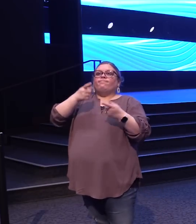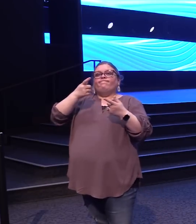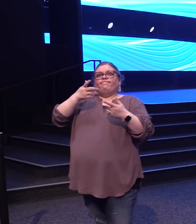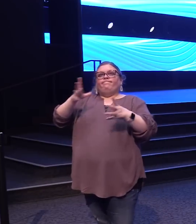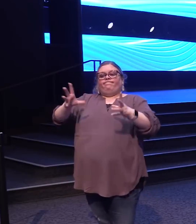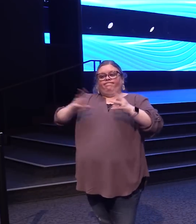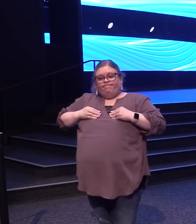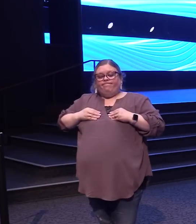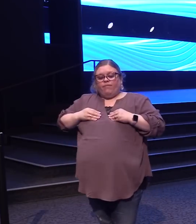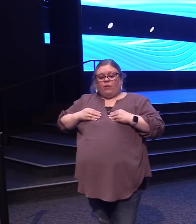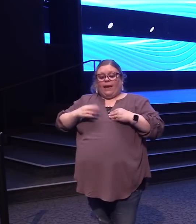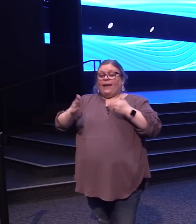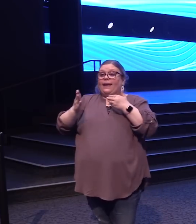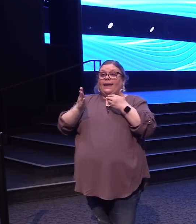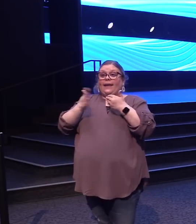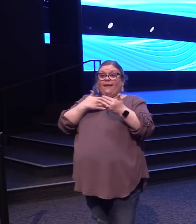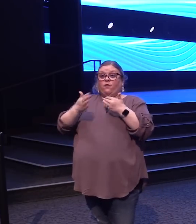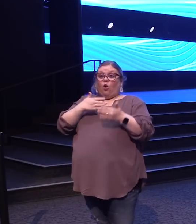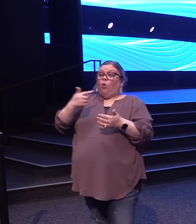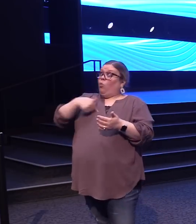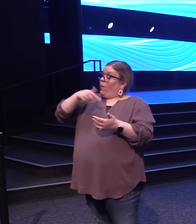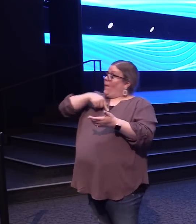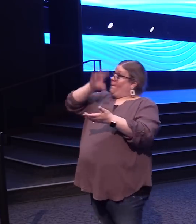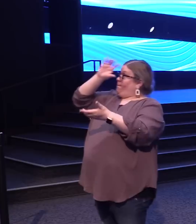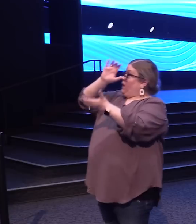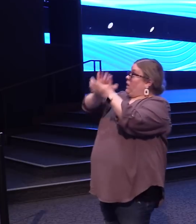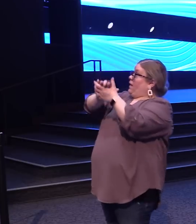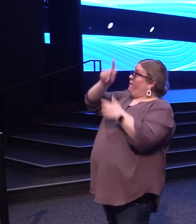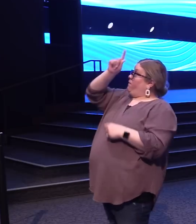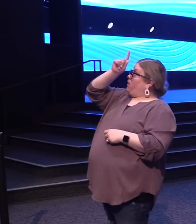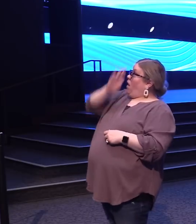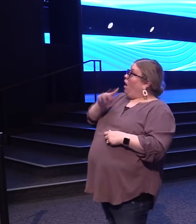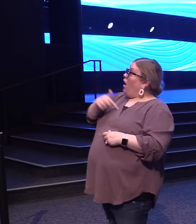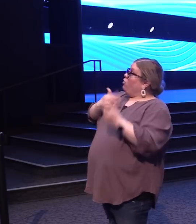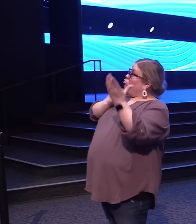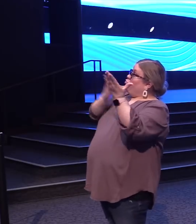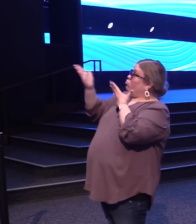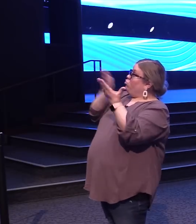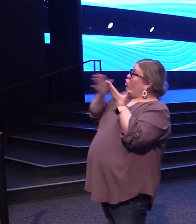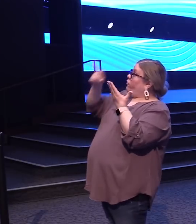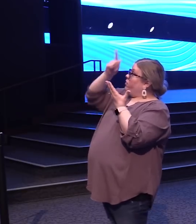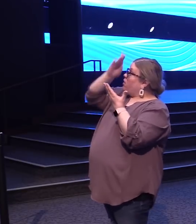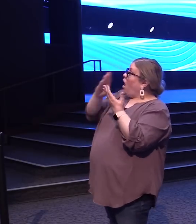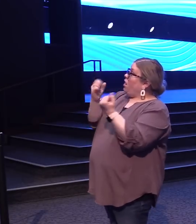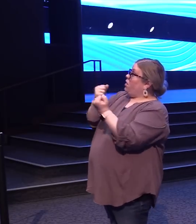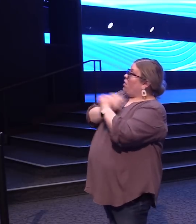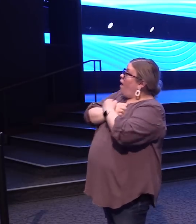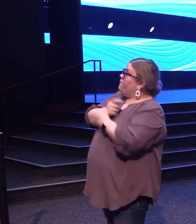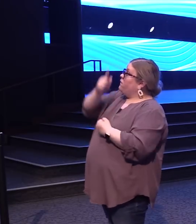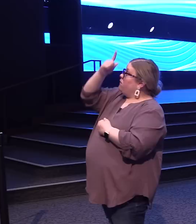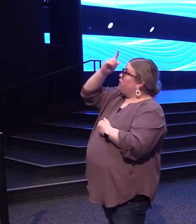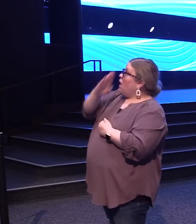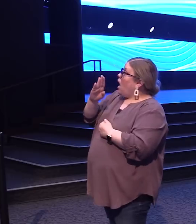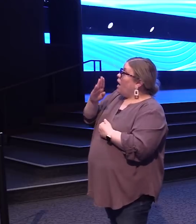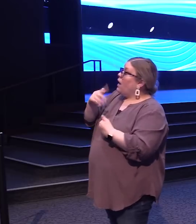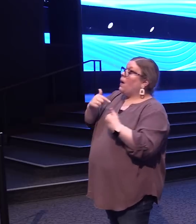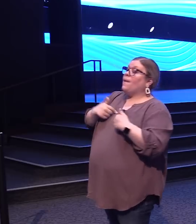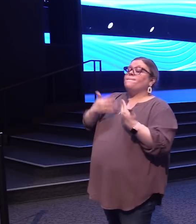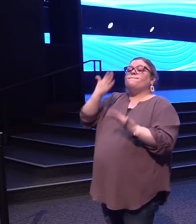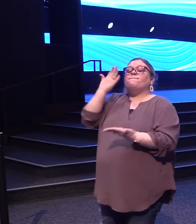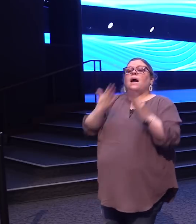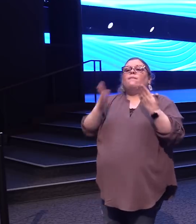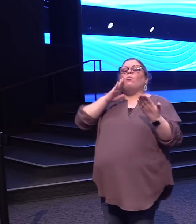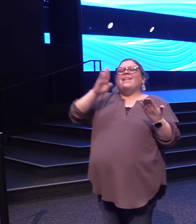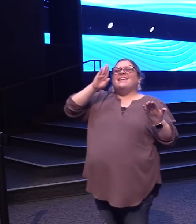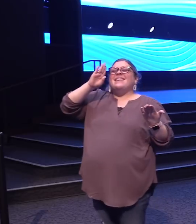fact that even though they believed in God and served God and loved God, they would probably